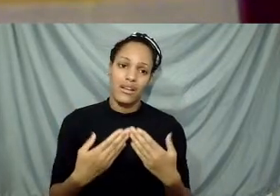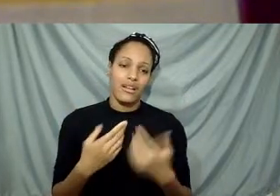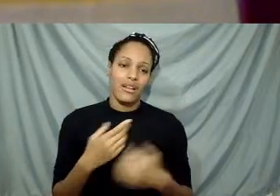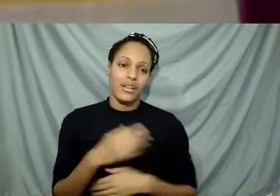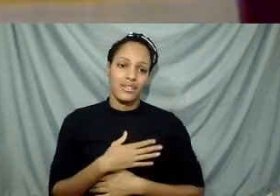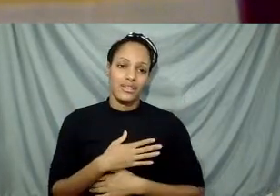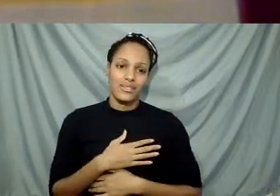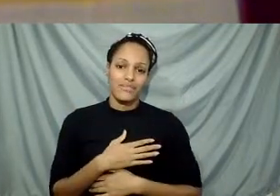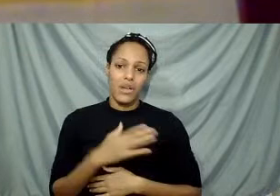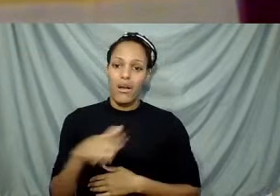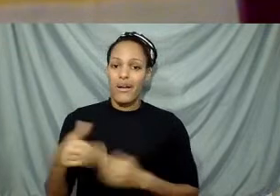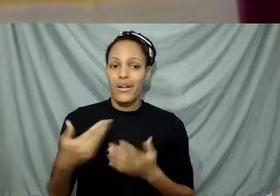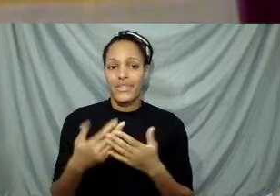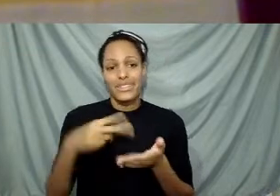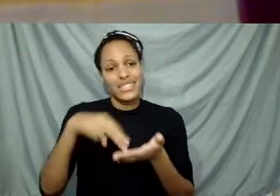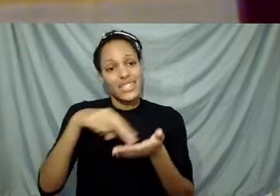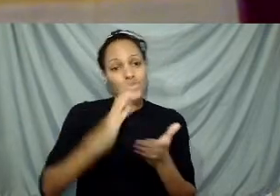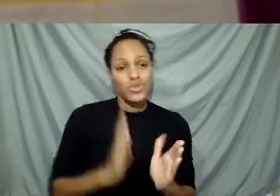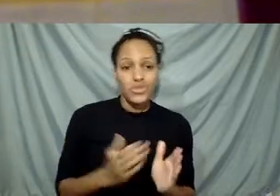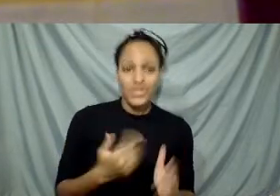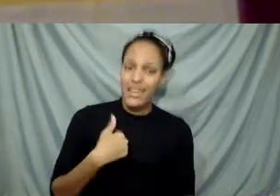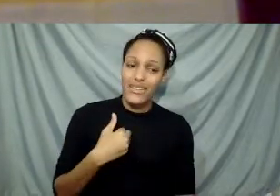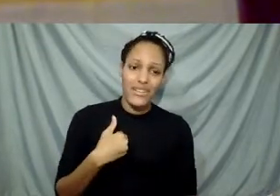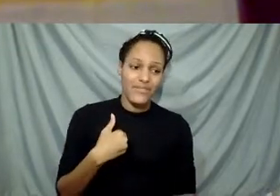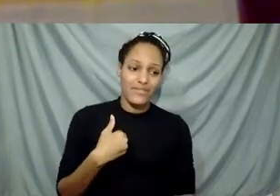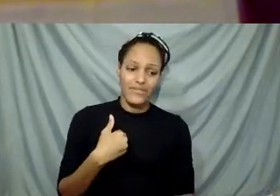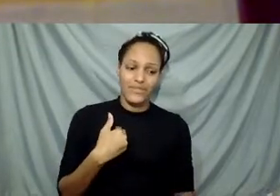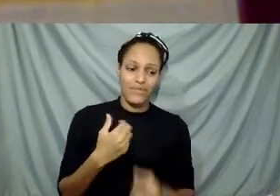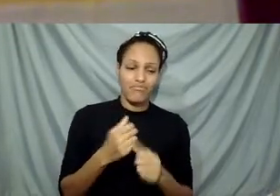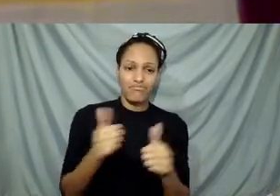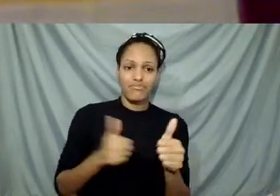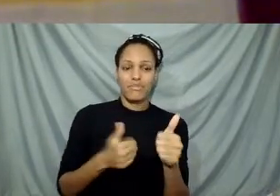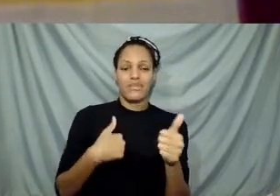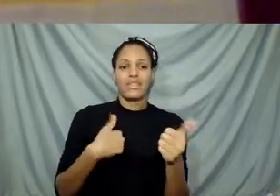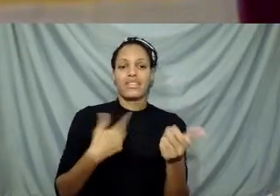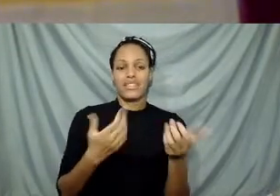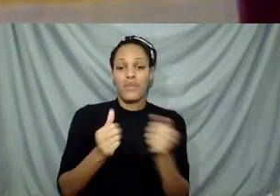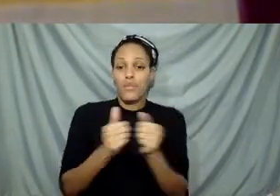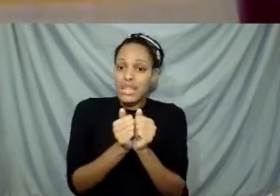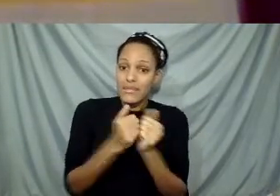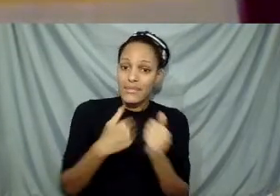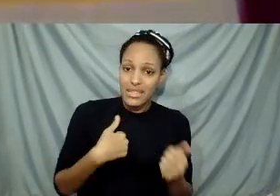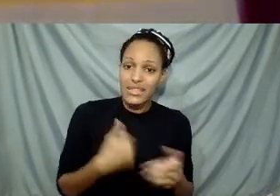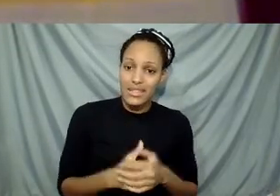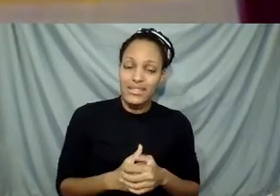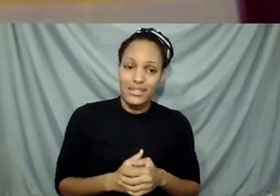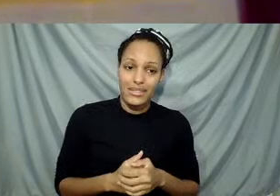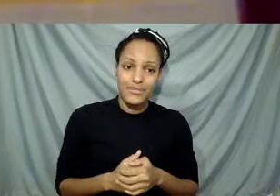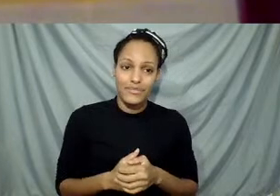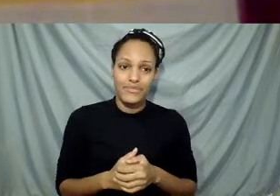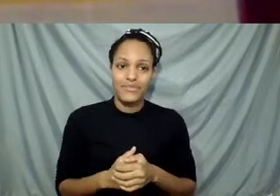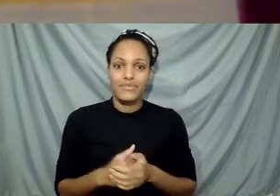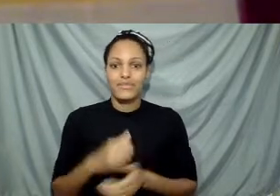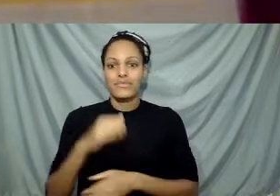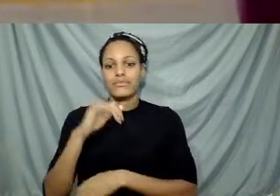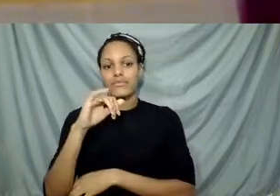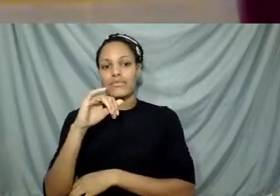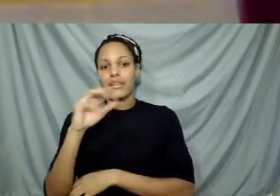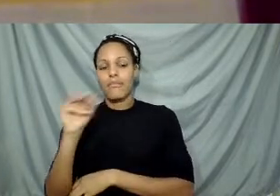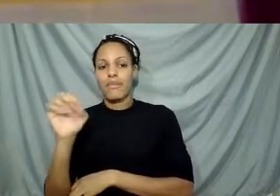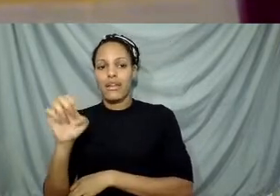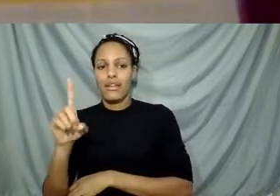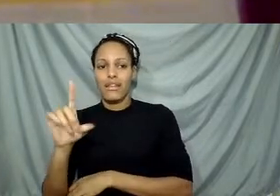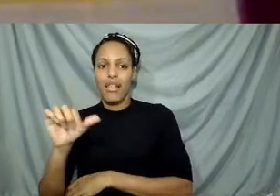the dancers, all my dancers that have danced with me, from Jackie Medlock to